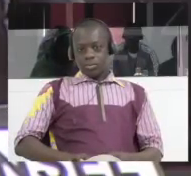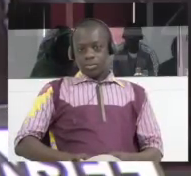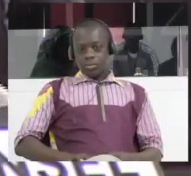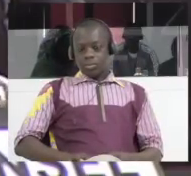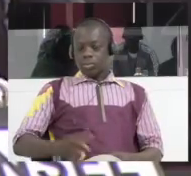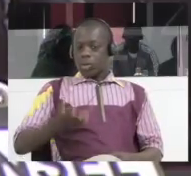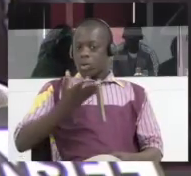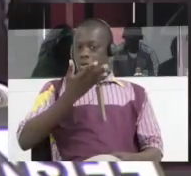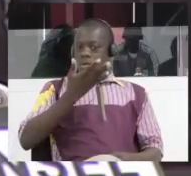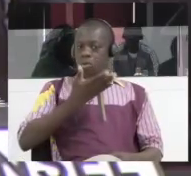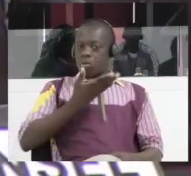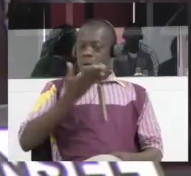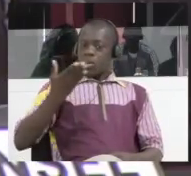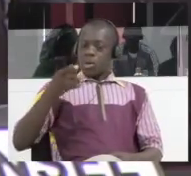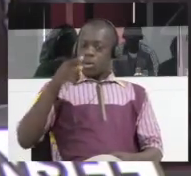Why you?